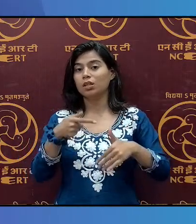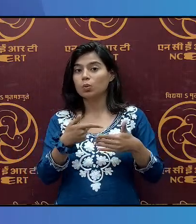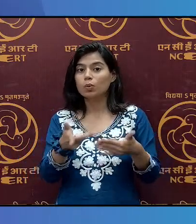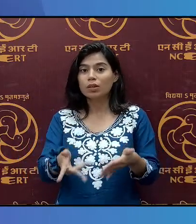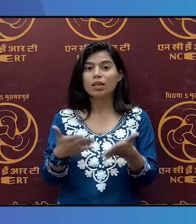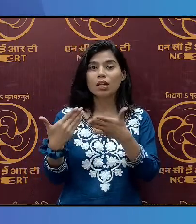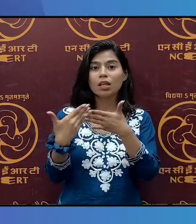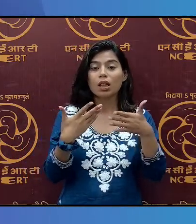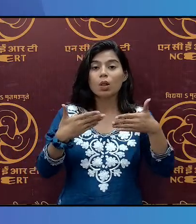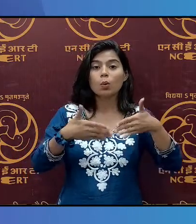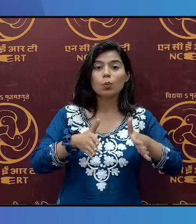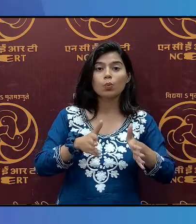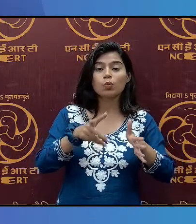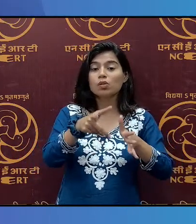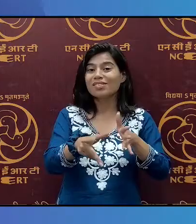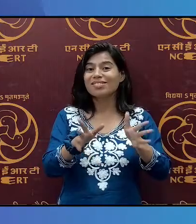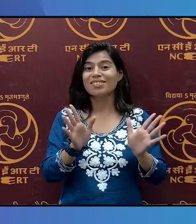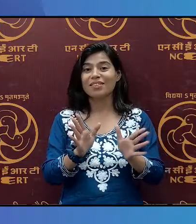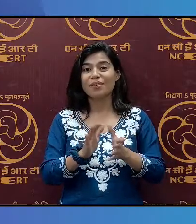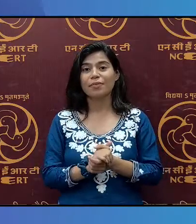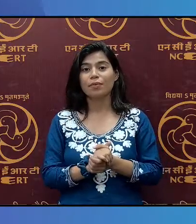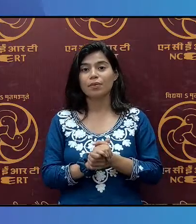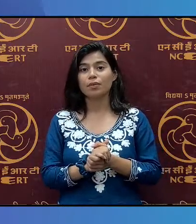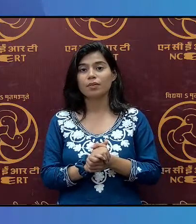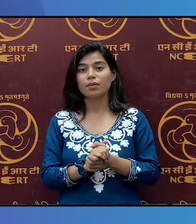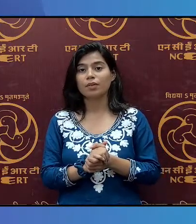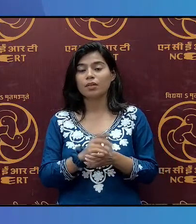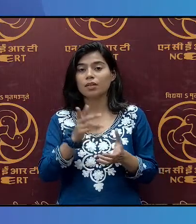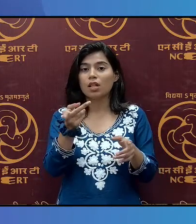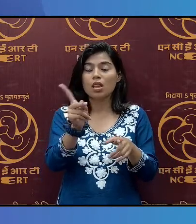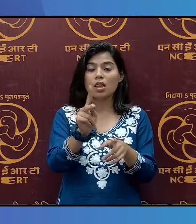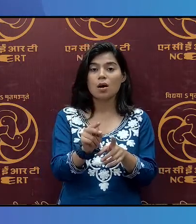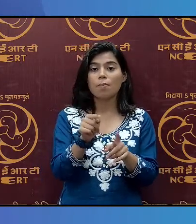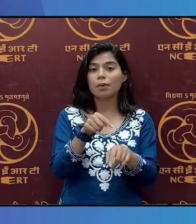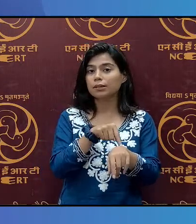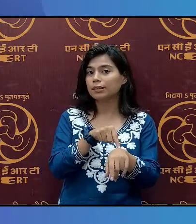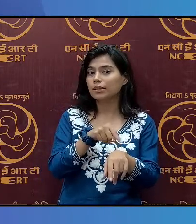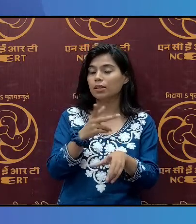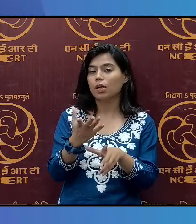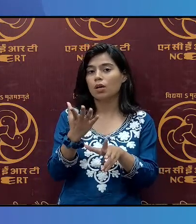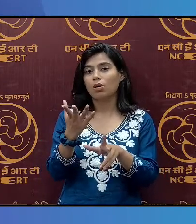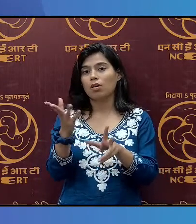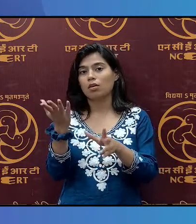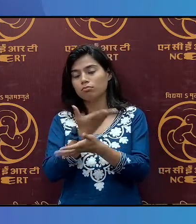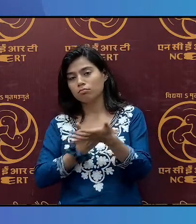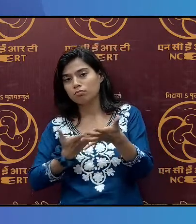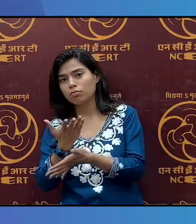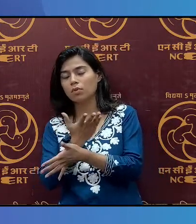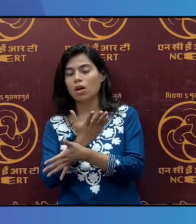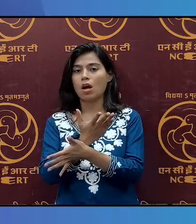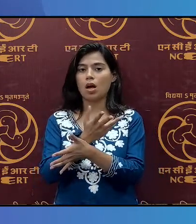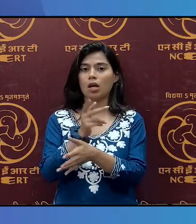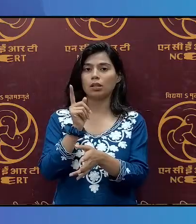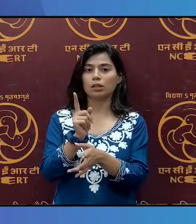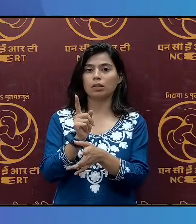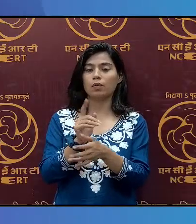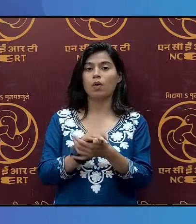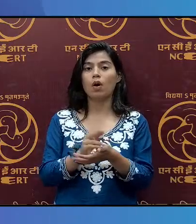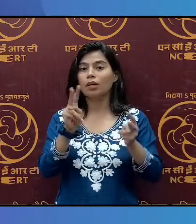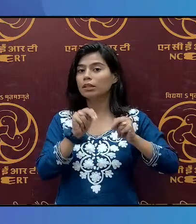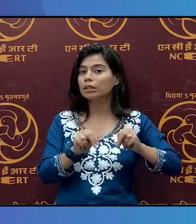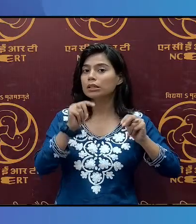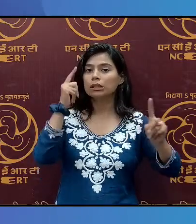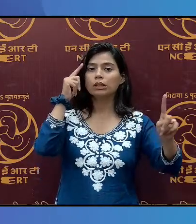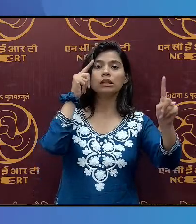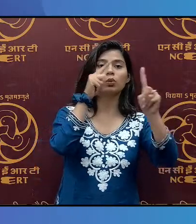schools, and this is the most suitable time to discuss about needs and goals of